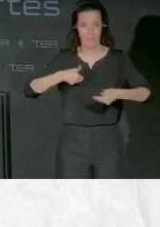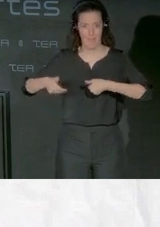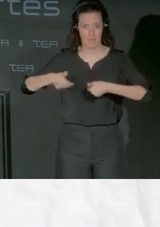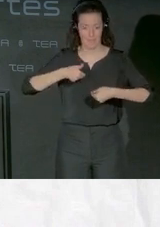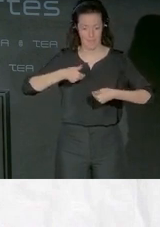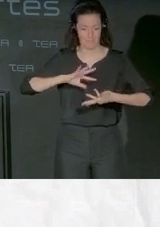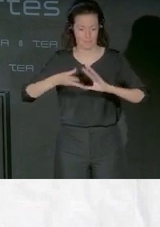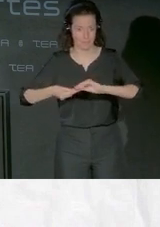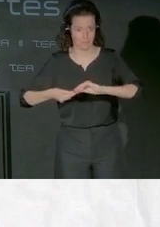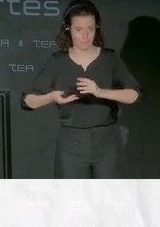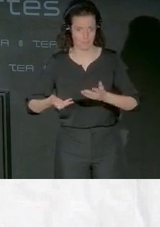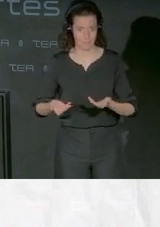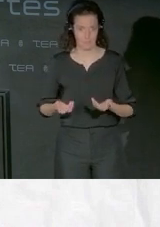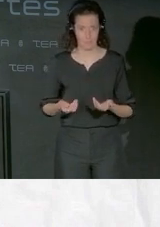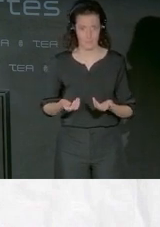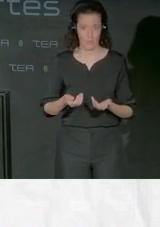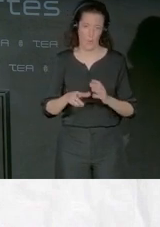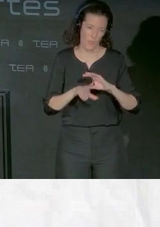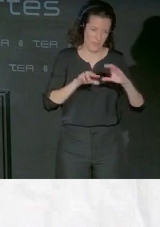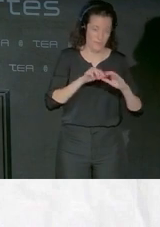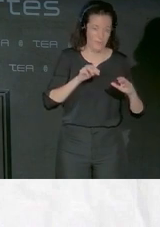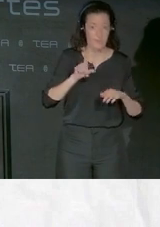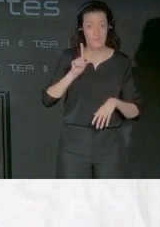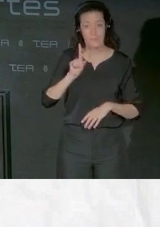which is probably still the main,